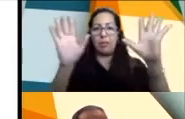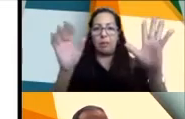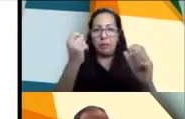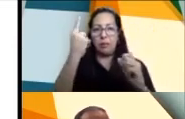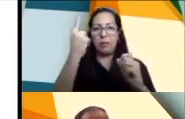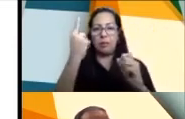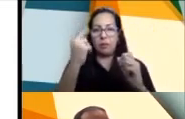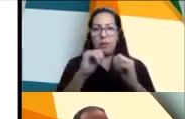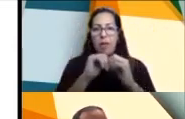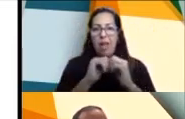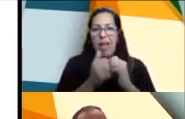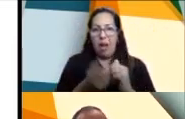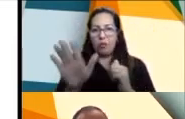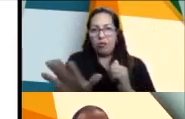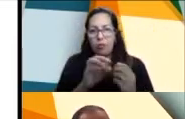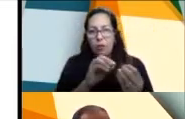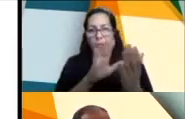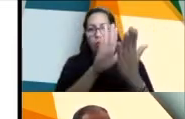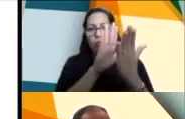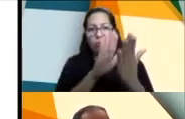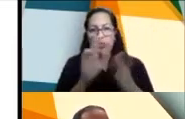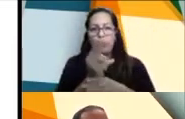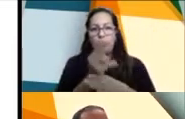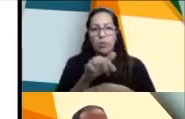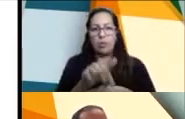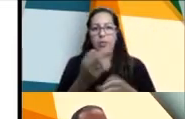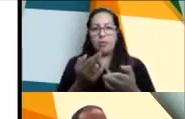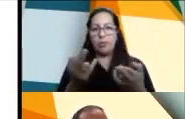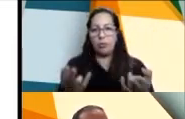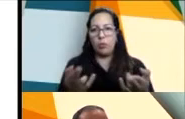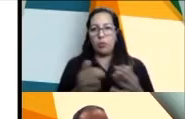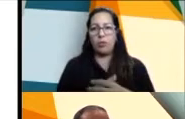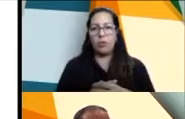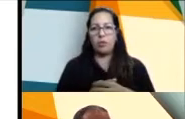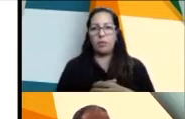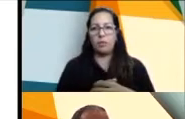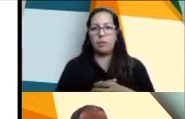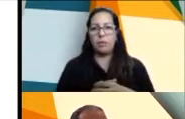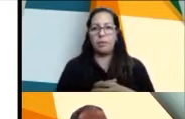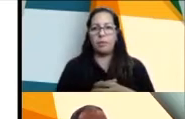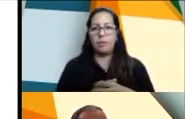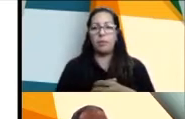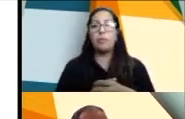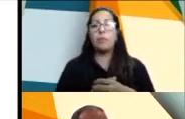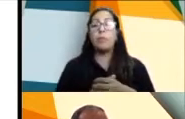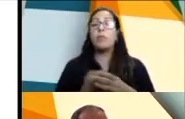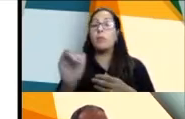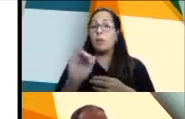your approach using these resources. An important note is that